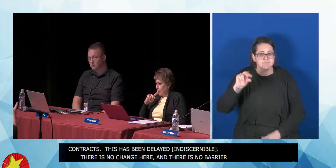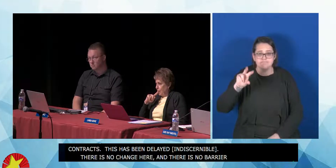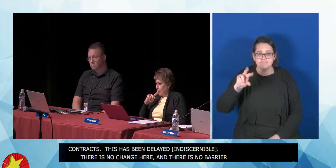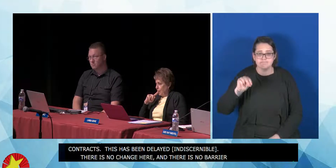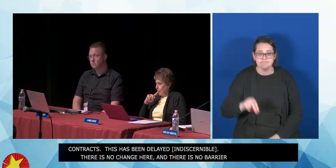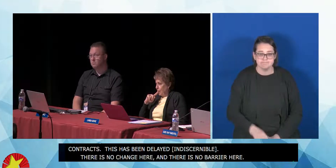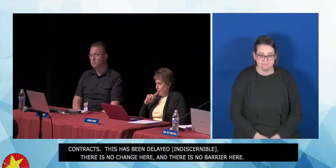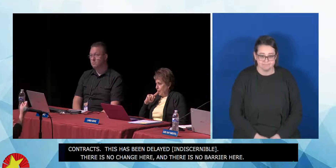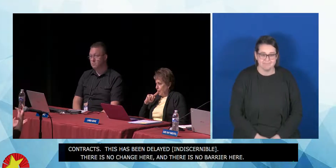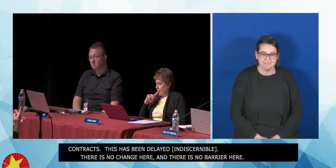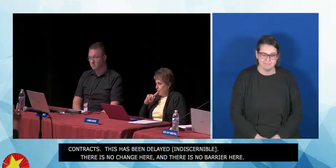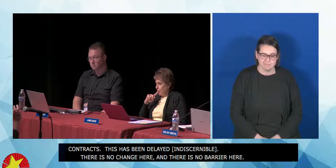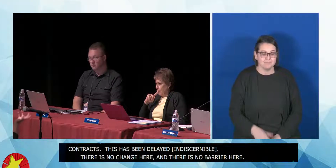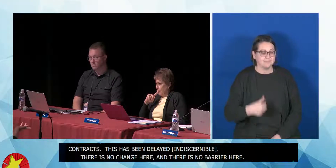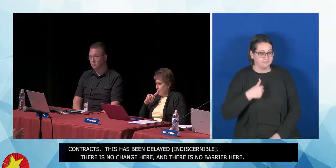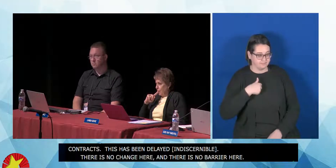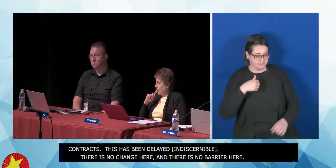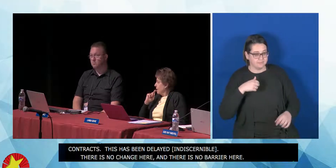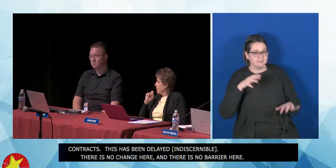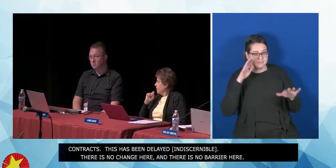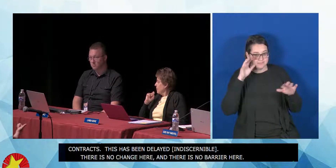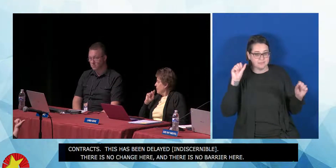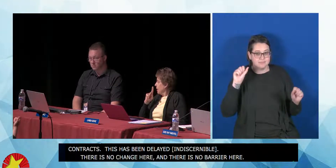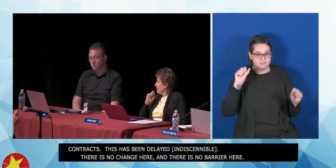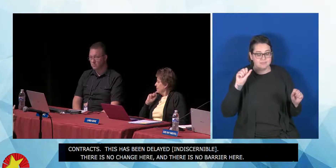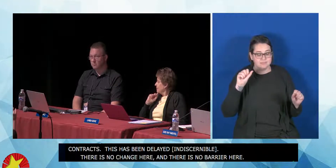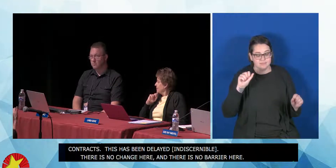This is David.